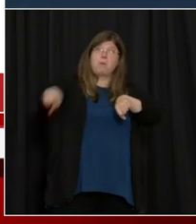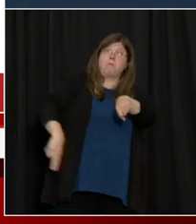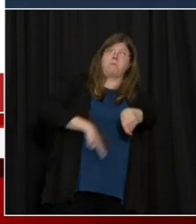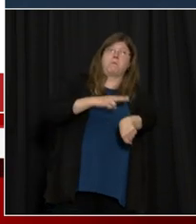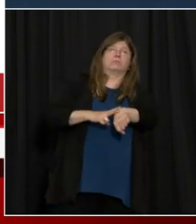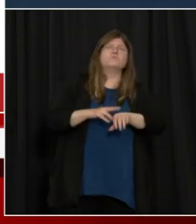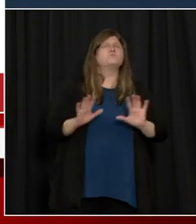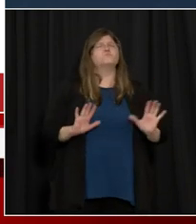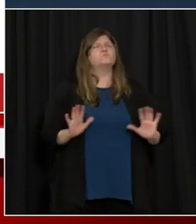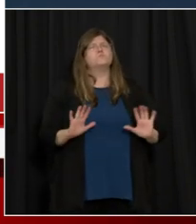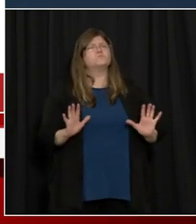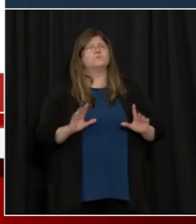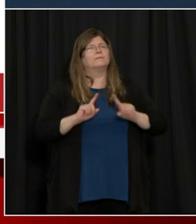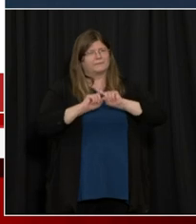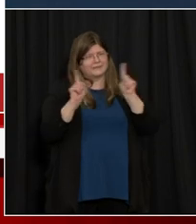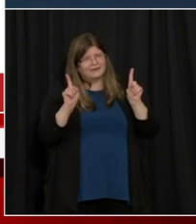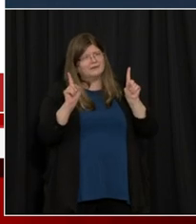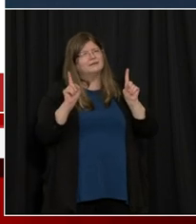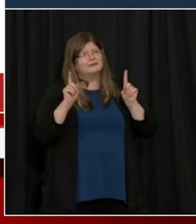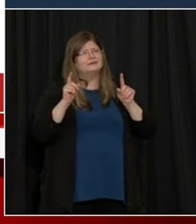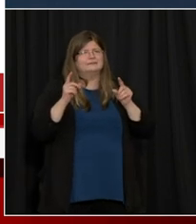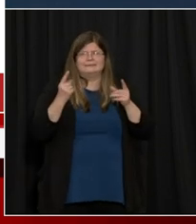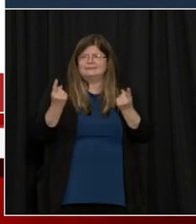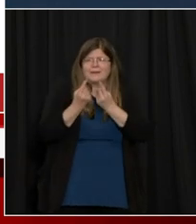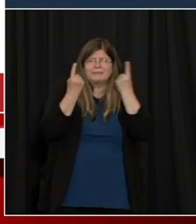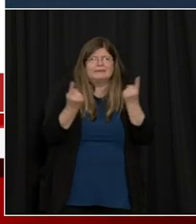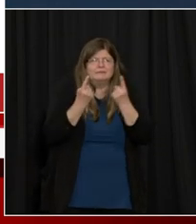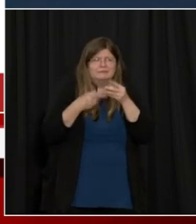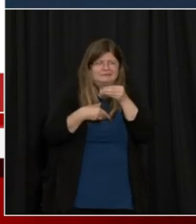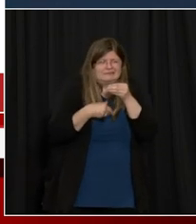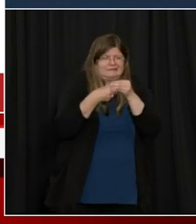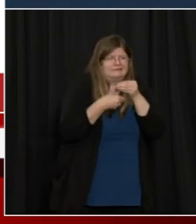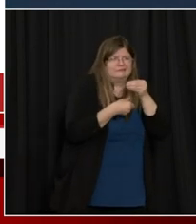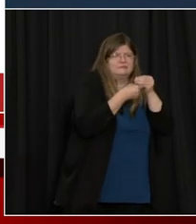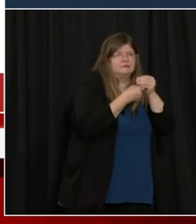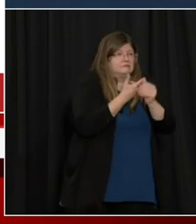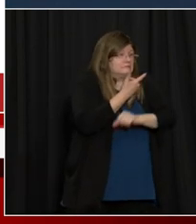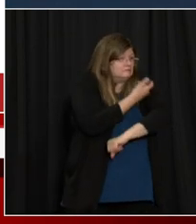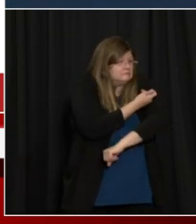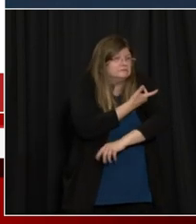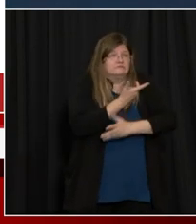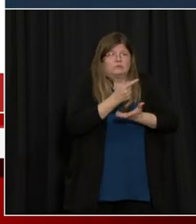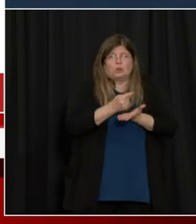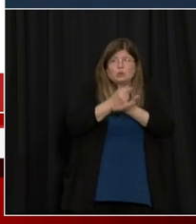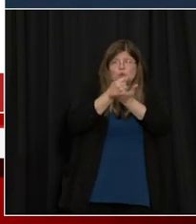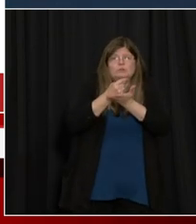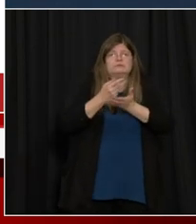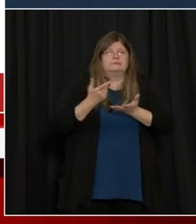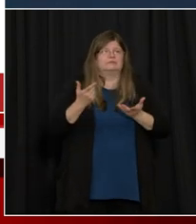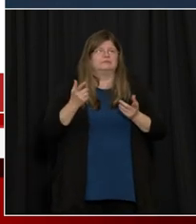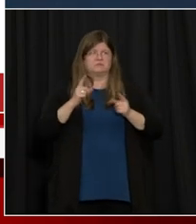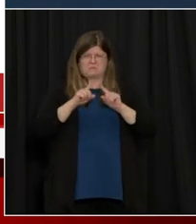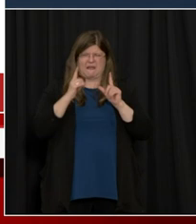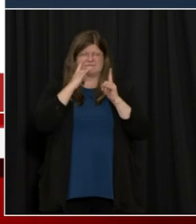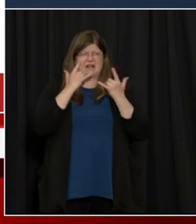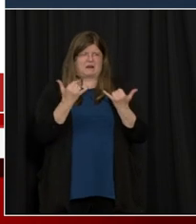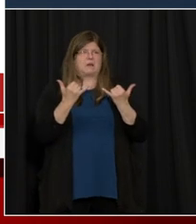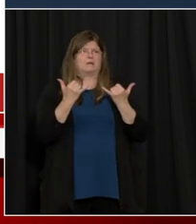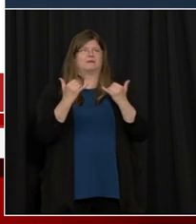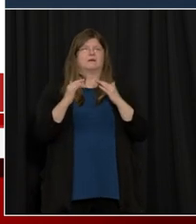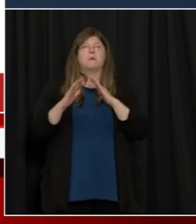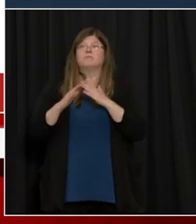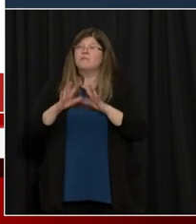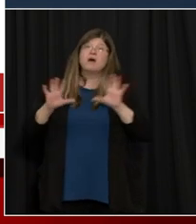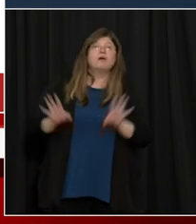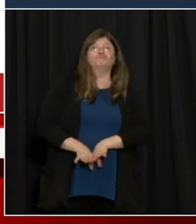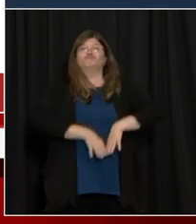is some cure. And so that may be not until next year, but the retailers are more